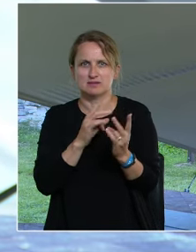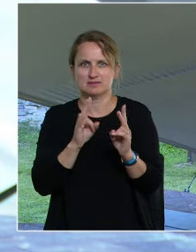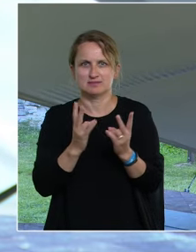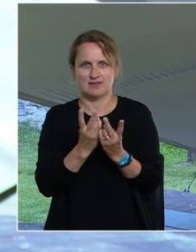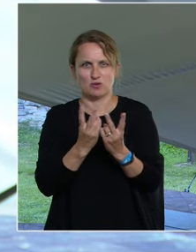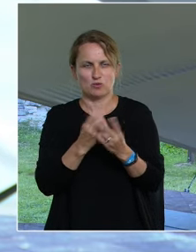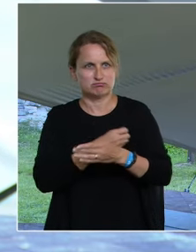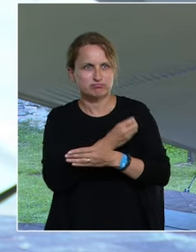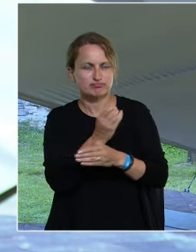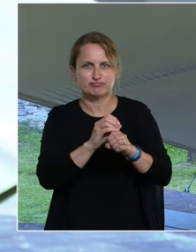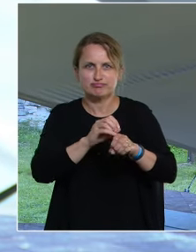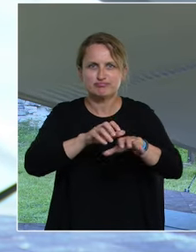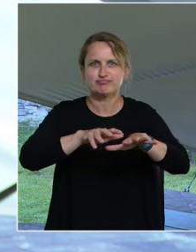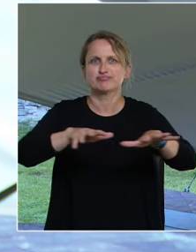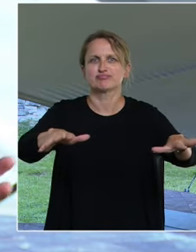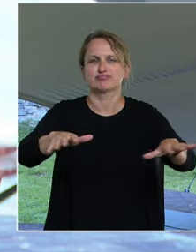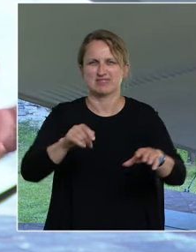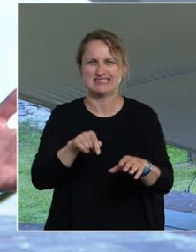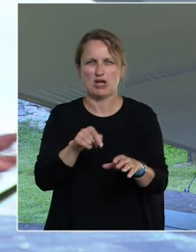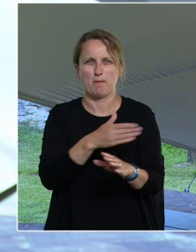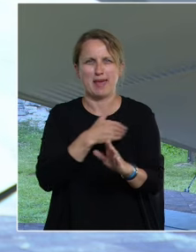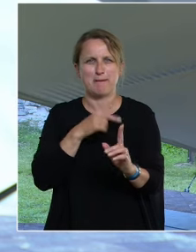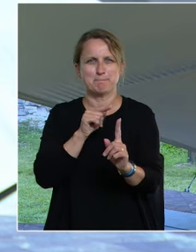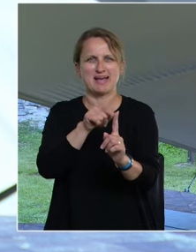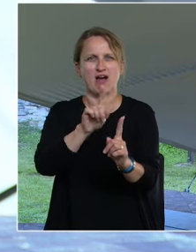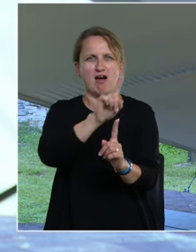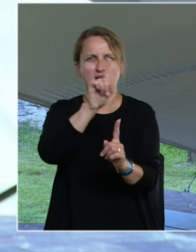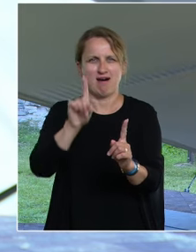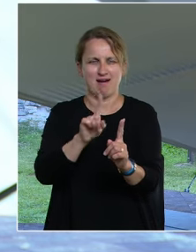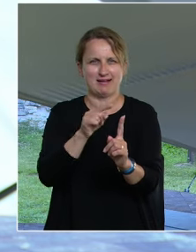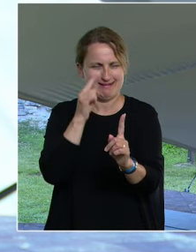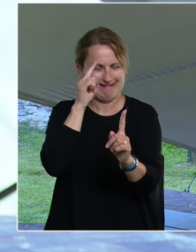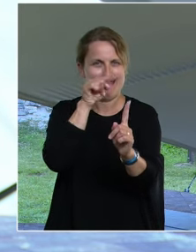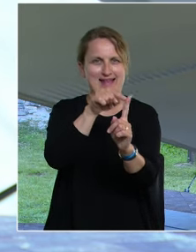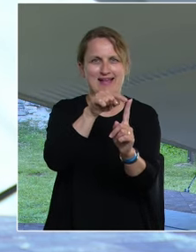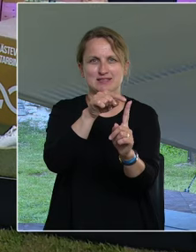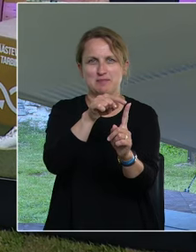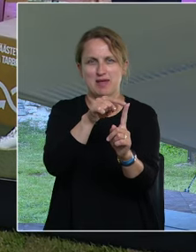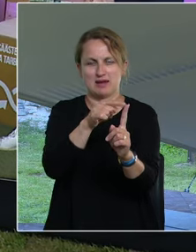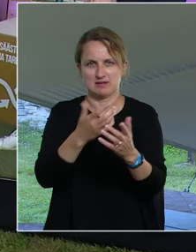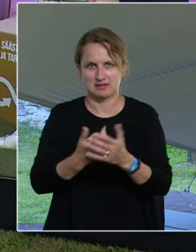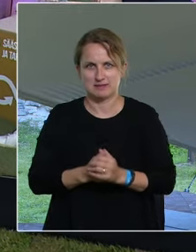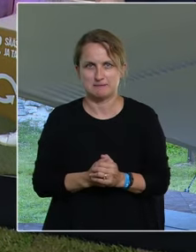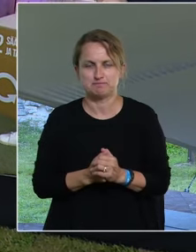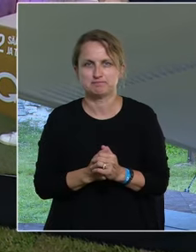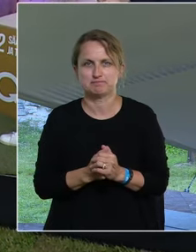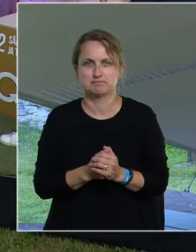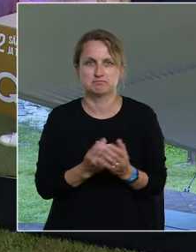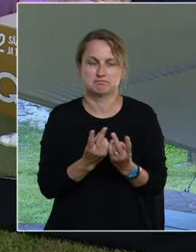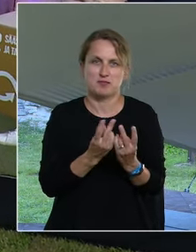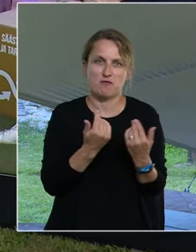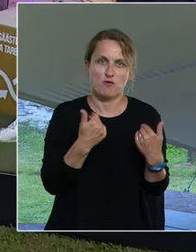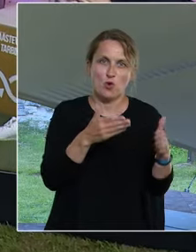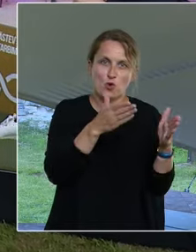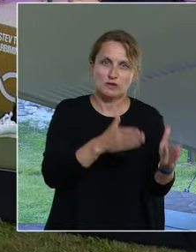our, a bit of a long-term challenge, because it's a bit of a challenge to bring these two, the physical and sort of the digital, together in some way, but